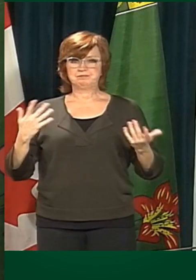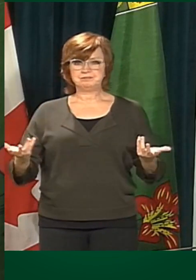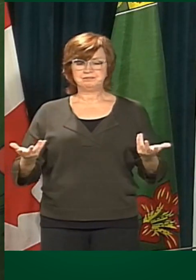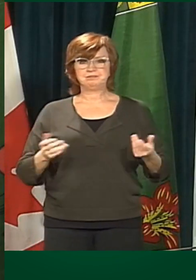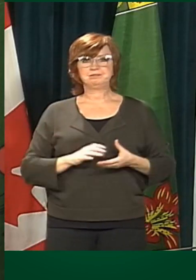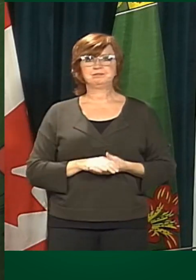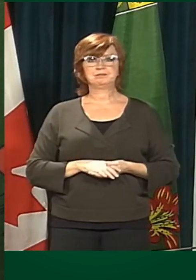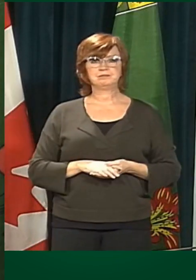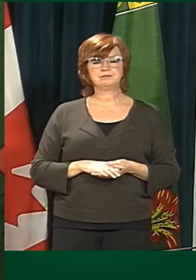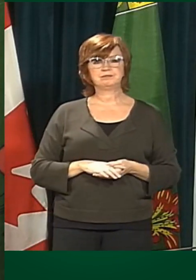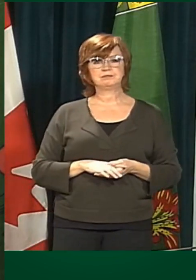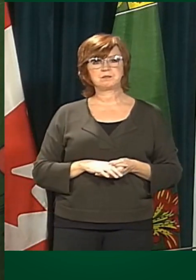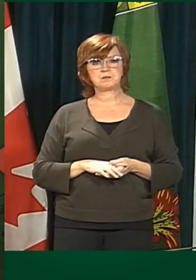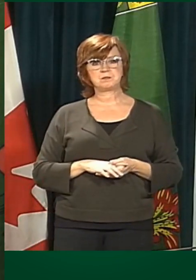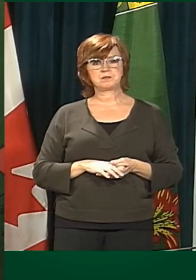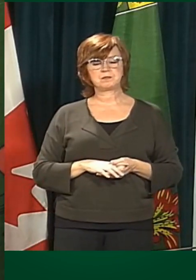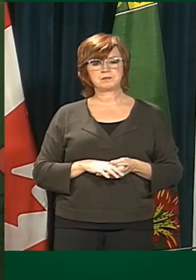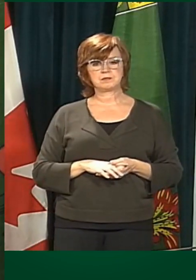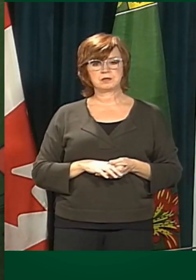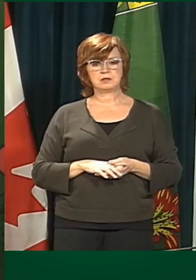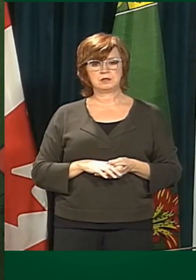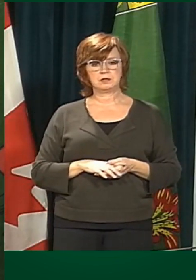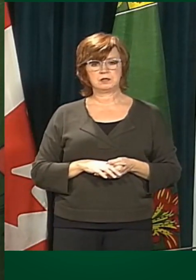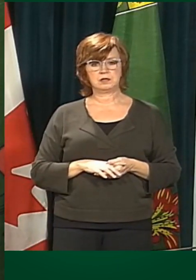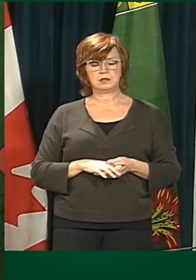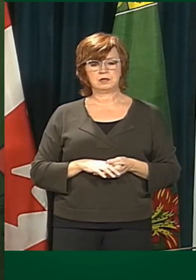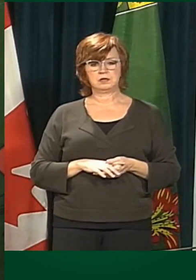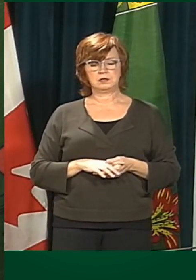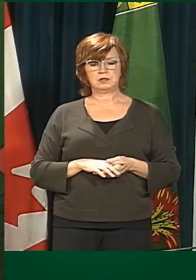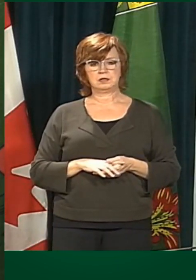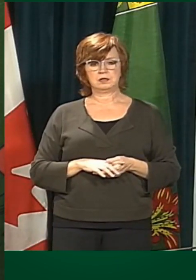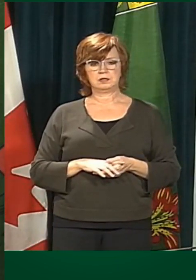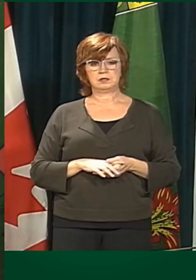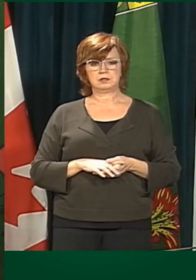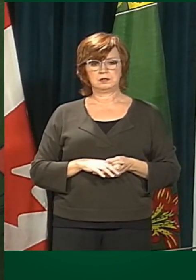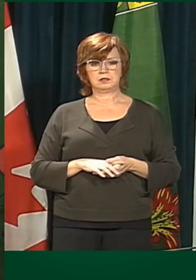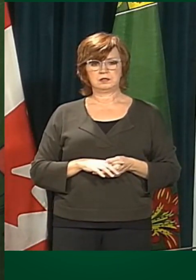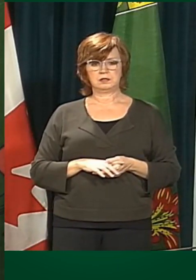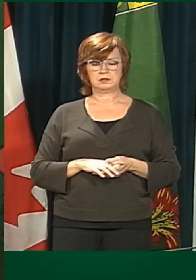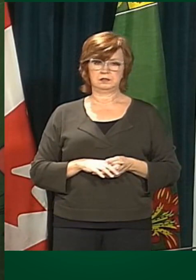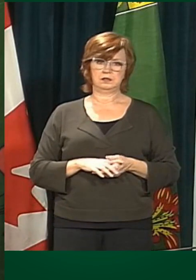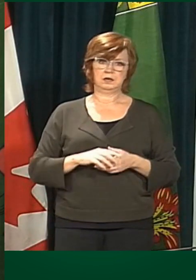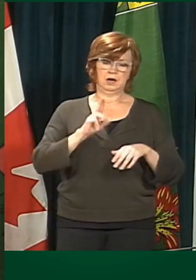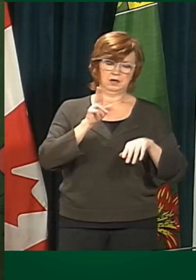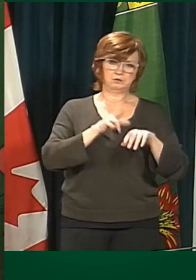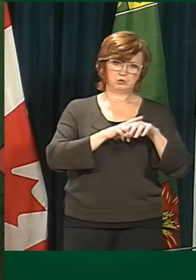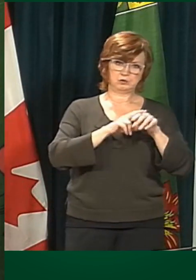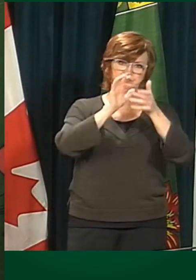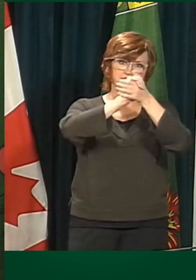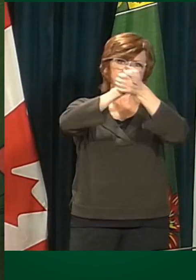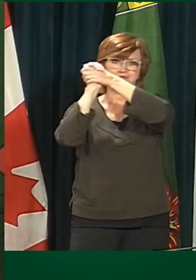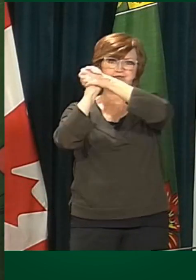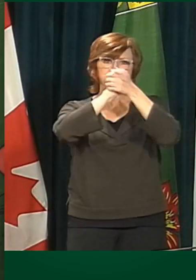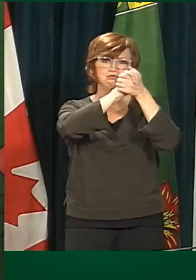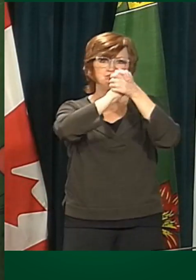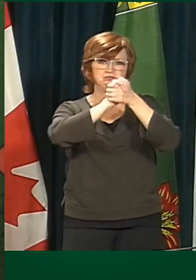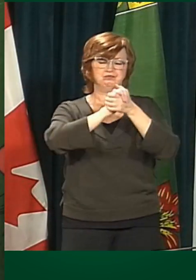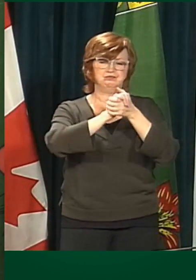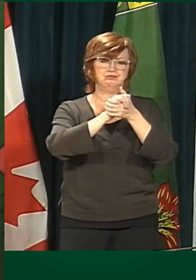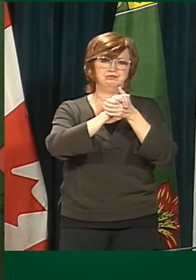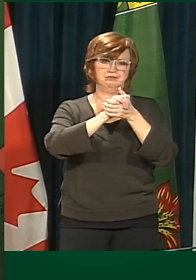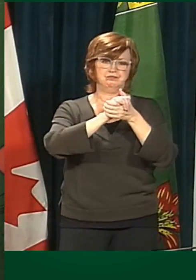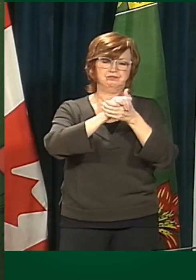I think in some ways are, we can obviously congratulate all of us in terms of keeping